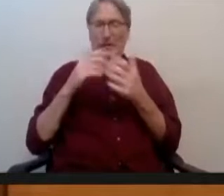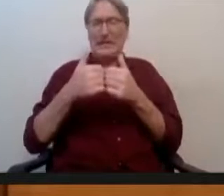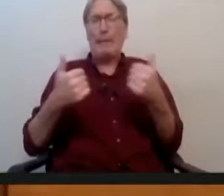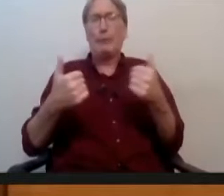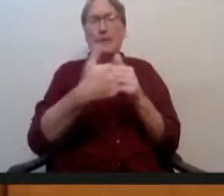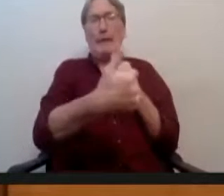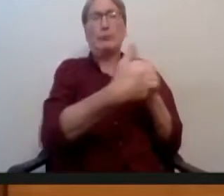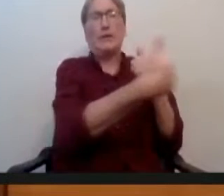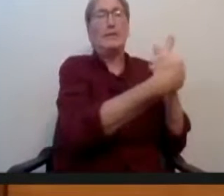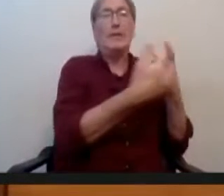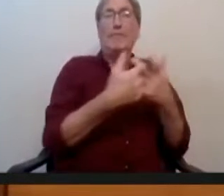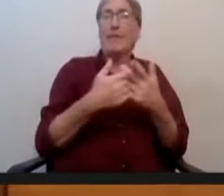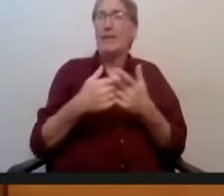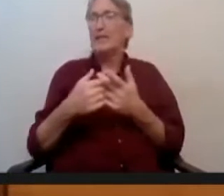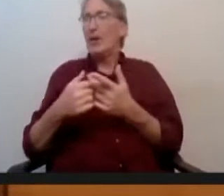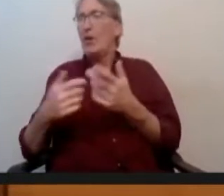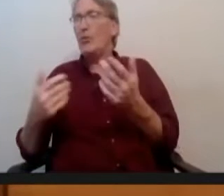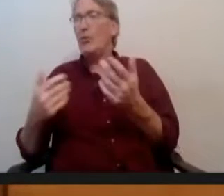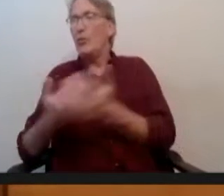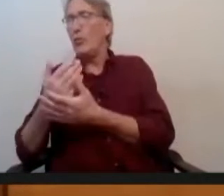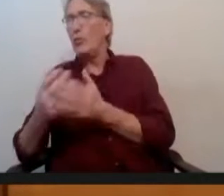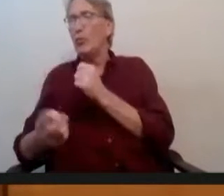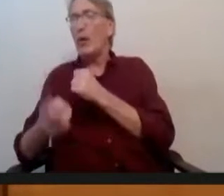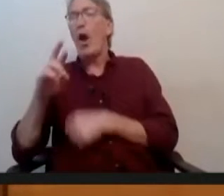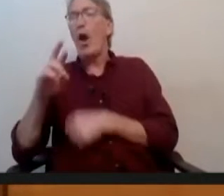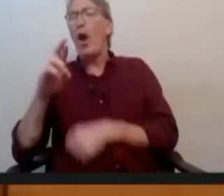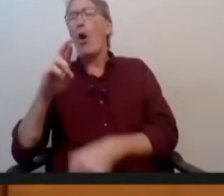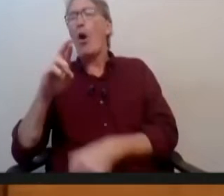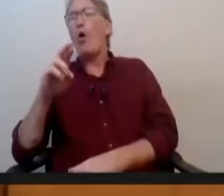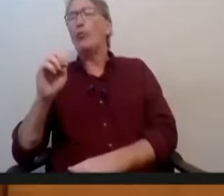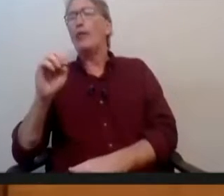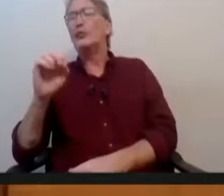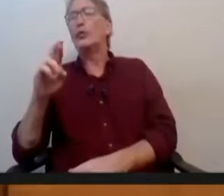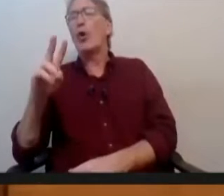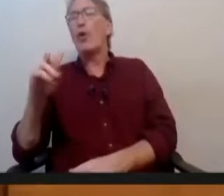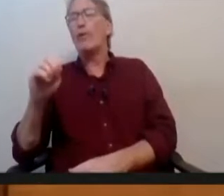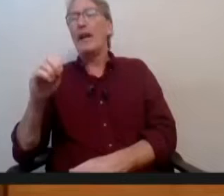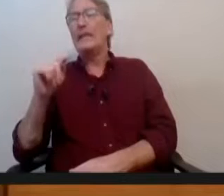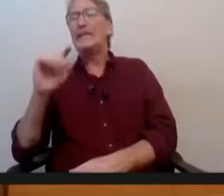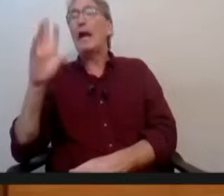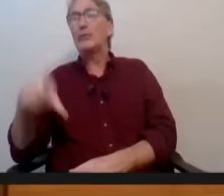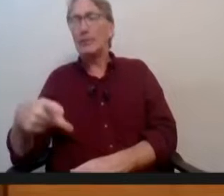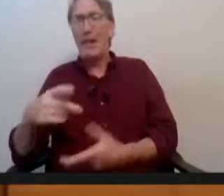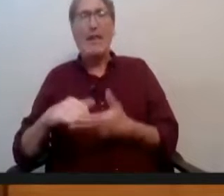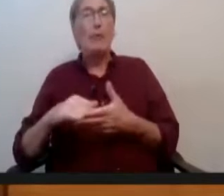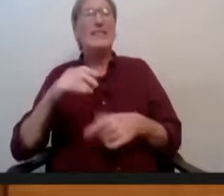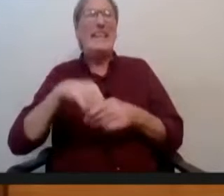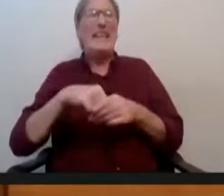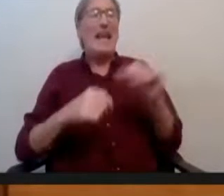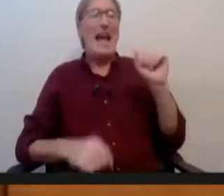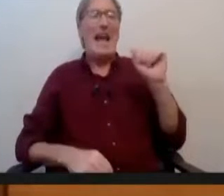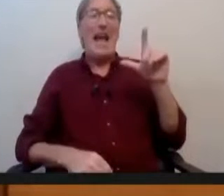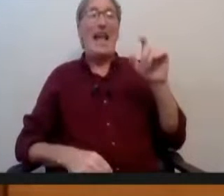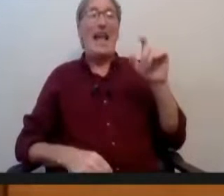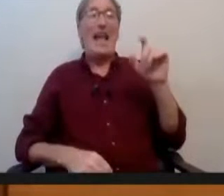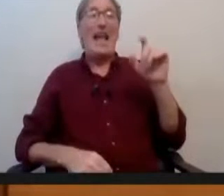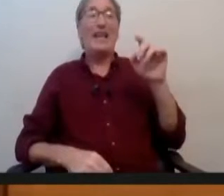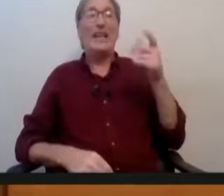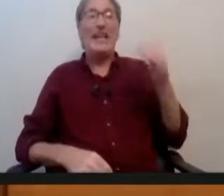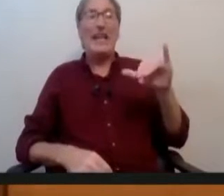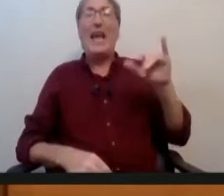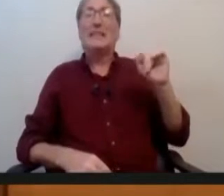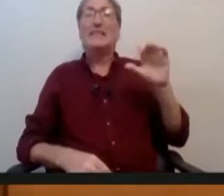of it comprising the new reserve township. This settlement was called Allegheny Town. One of the earliest immigrants